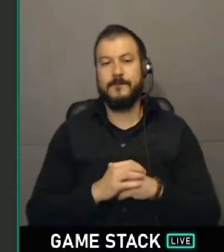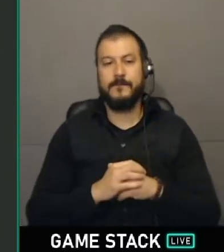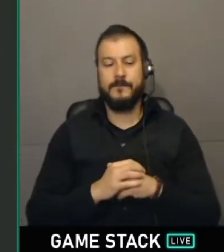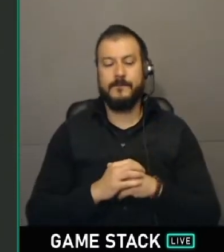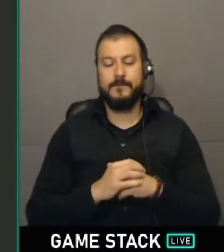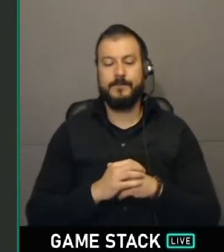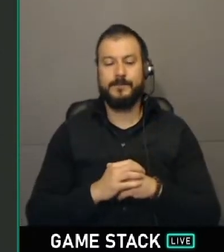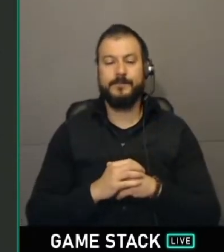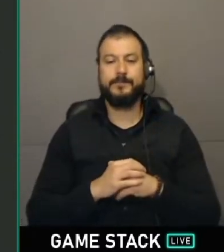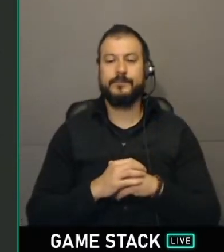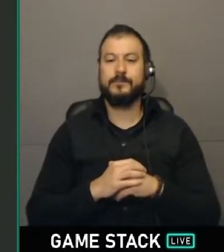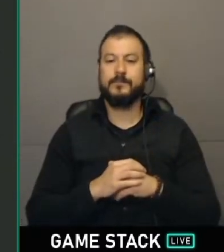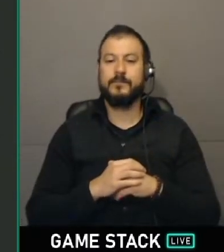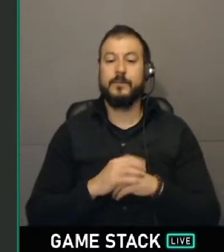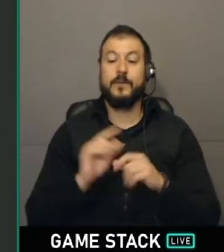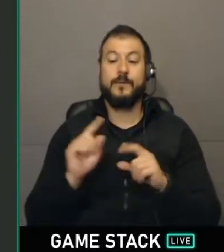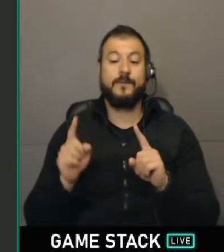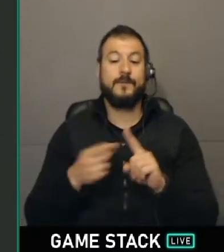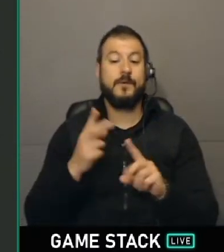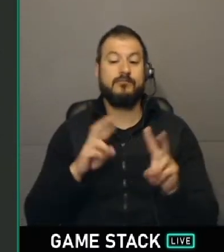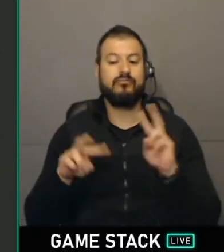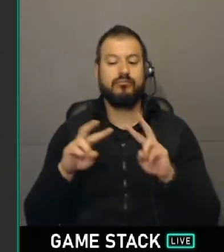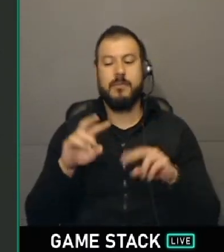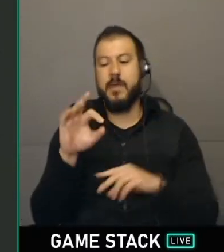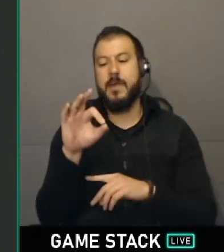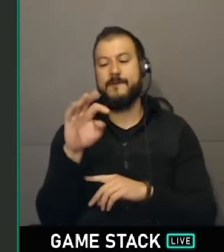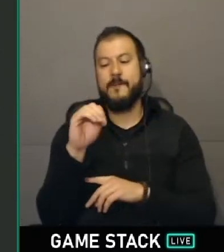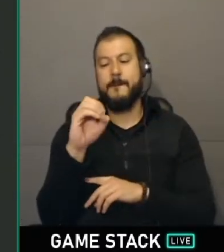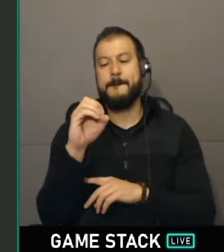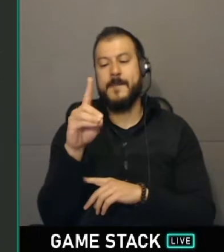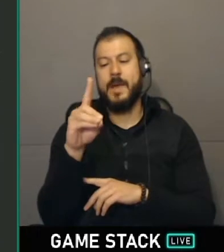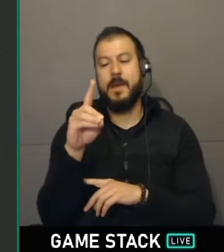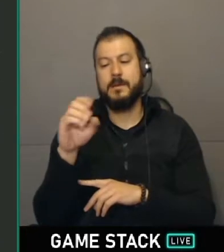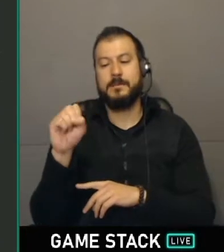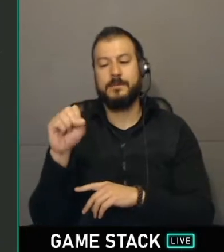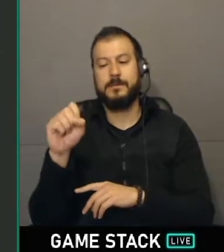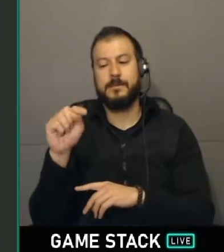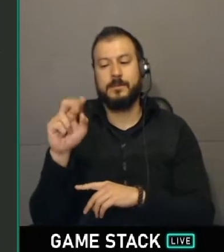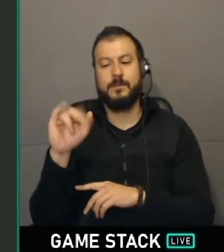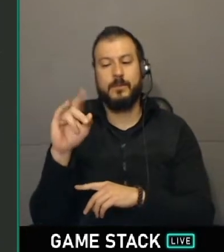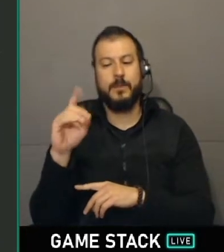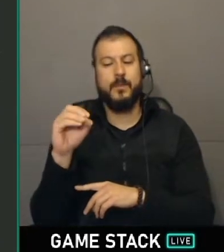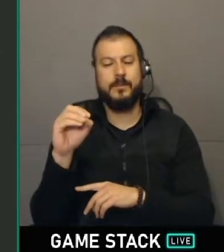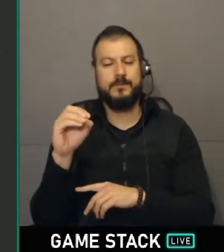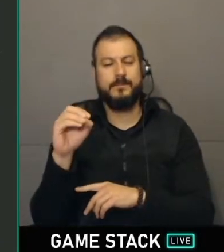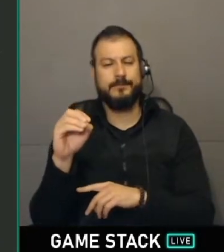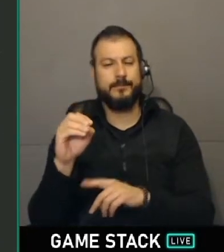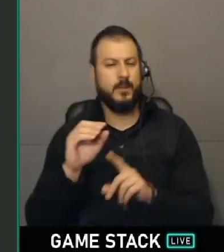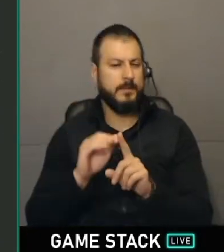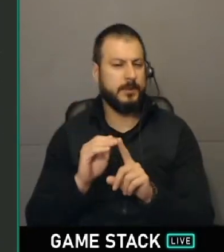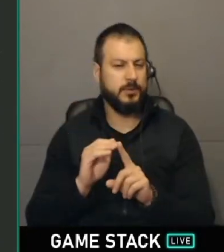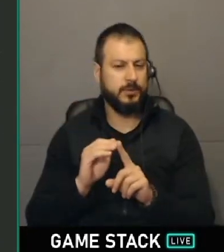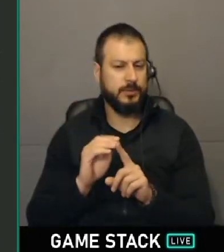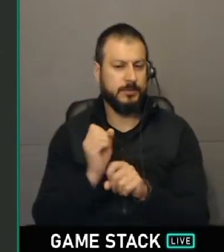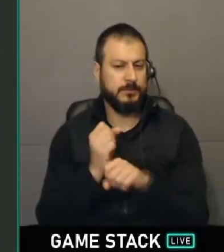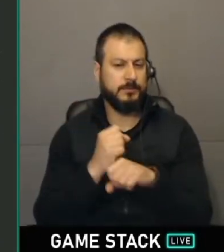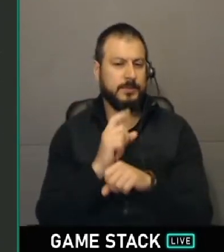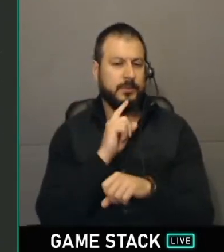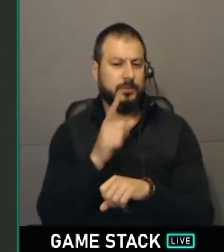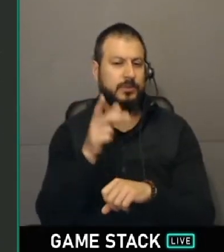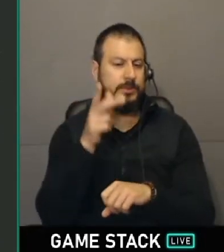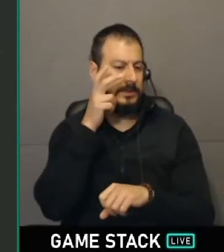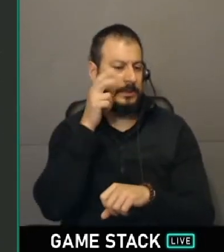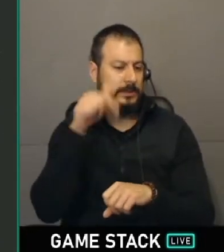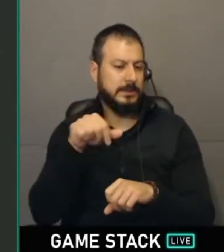So first we'll look at FMOD Studio, and just a reminder, make sure that you're listening to this session